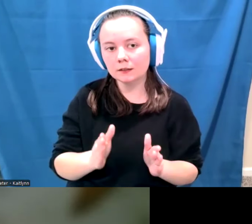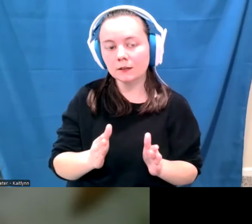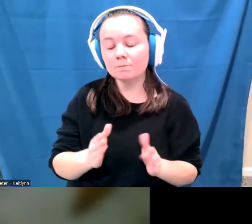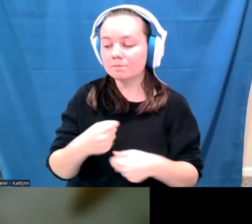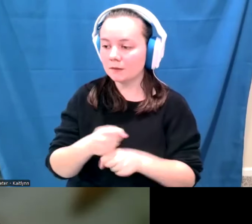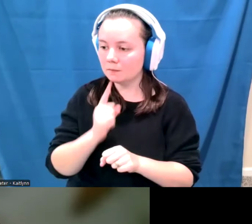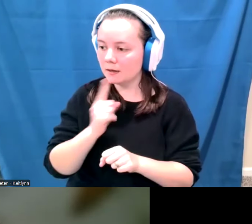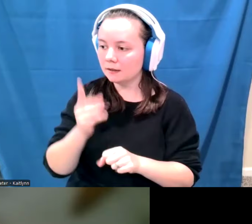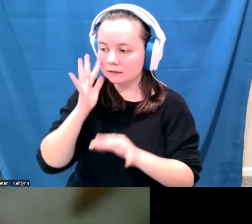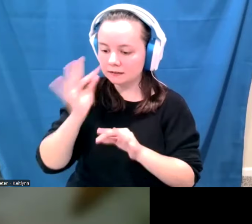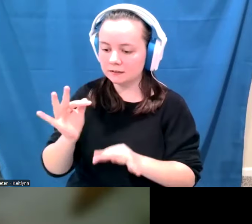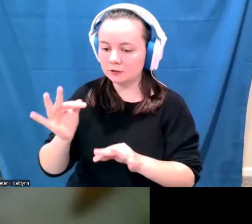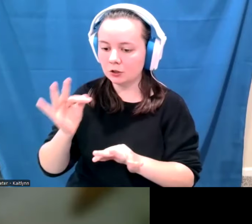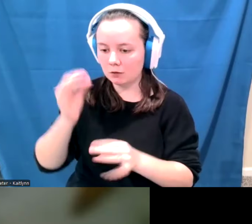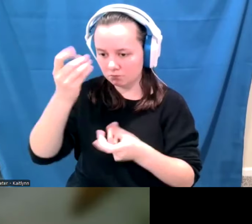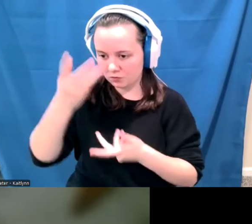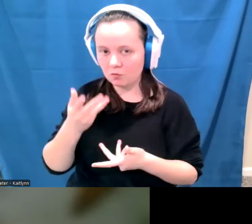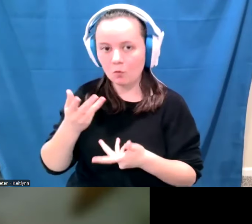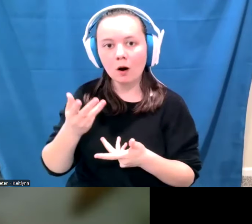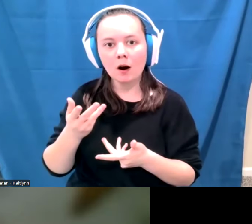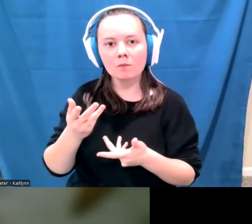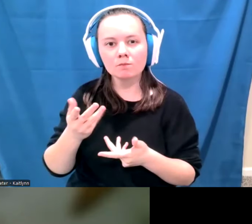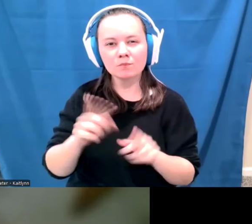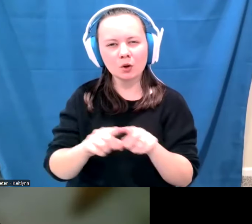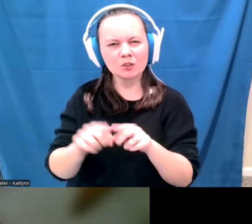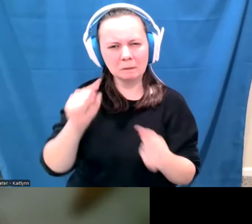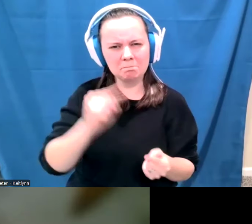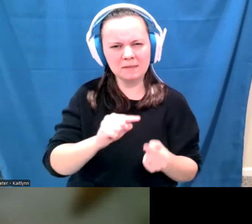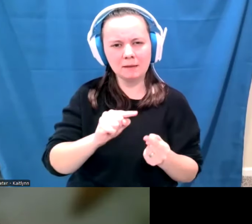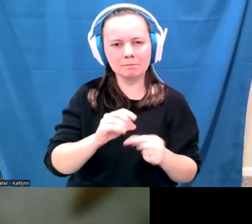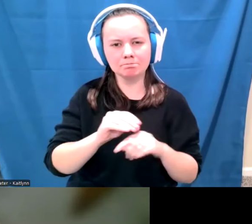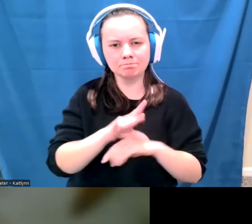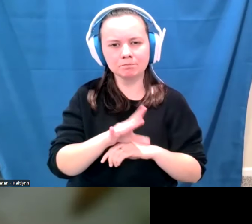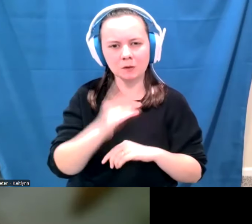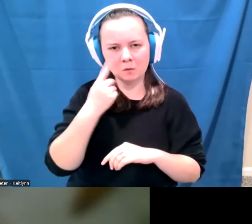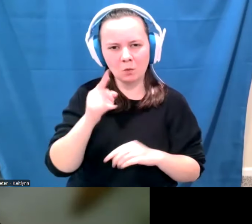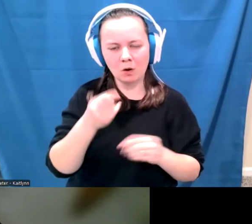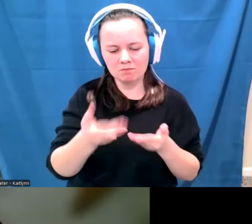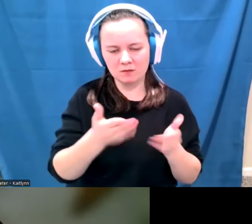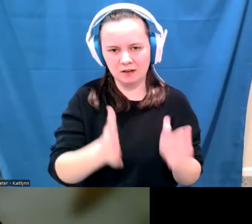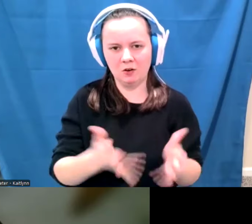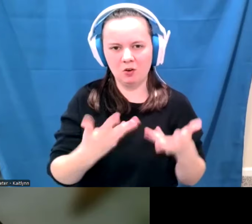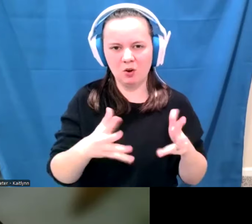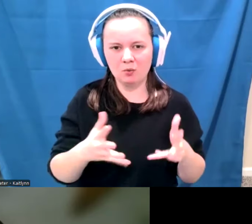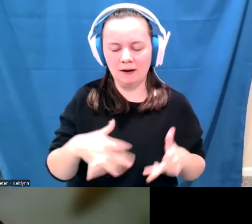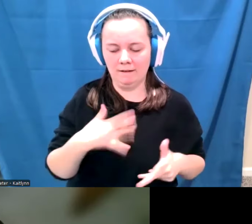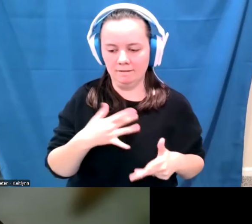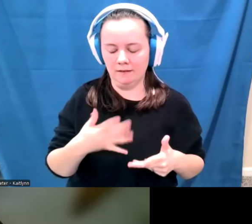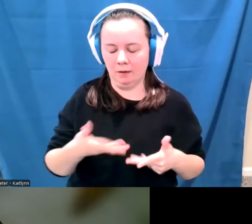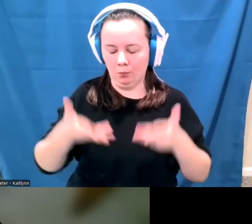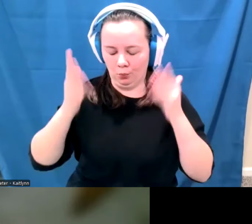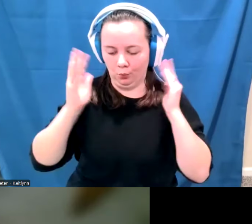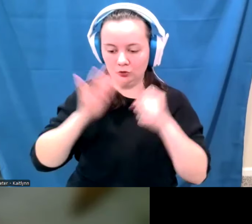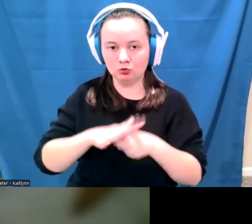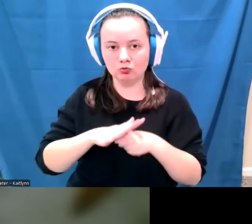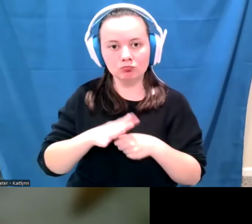here without while minimizing, I guess, the impact on providers who are already pretty overstretched in what they